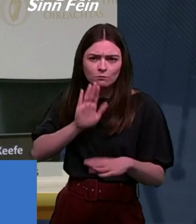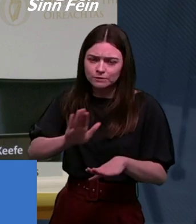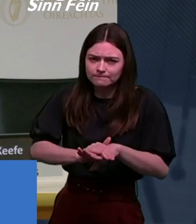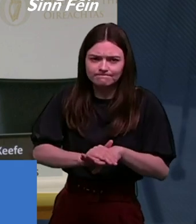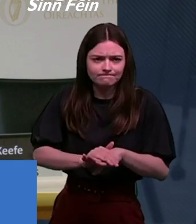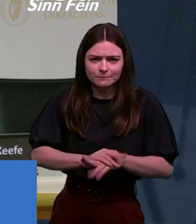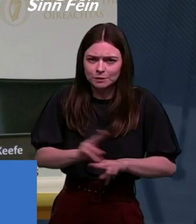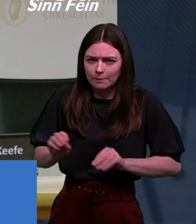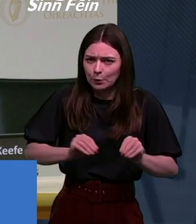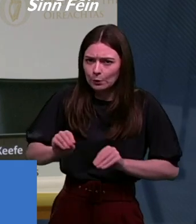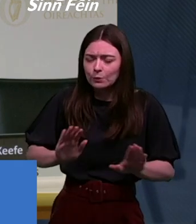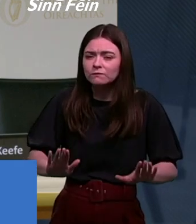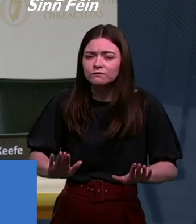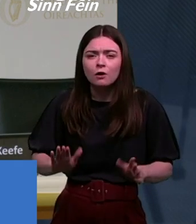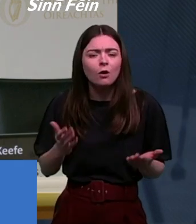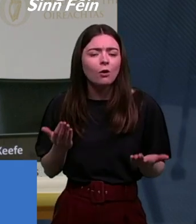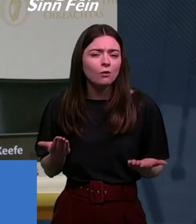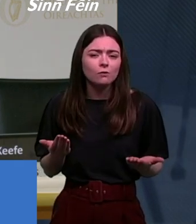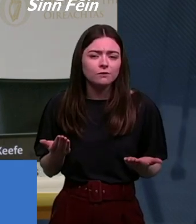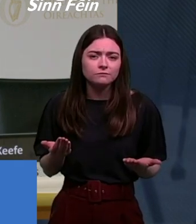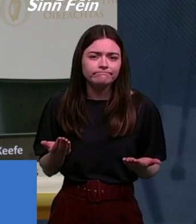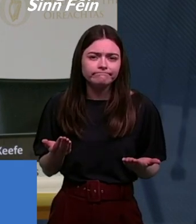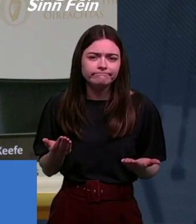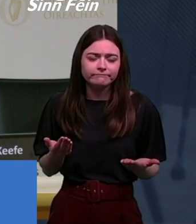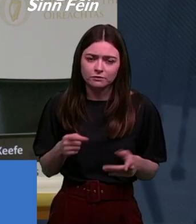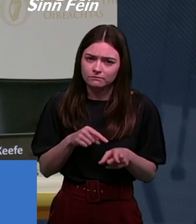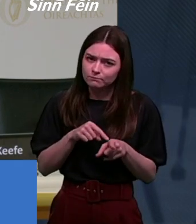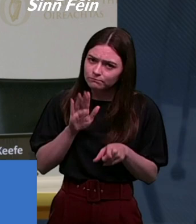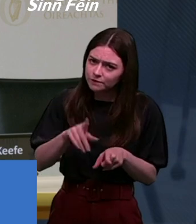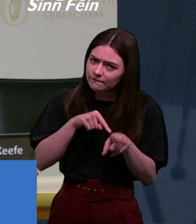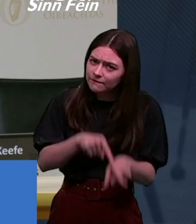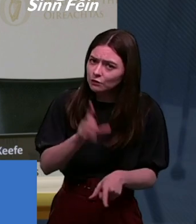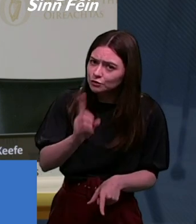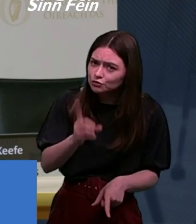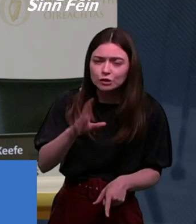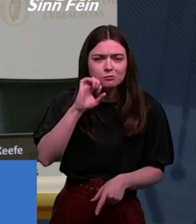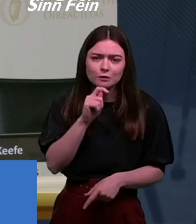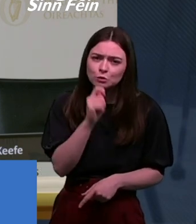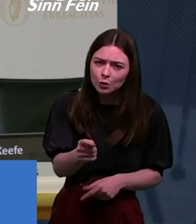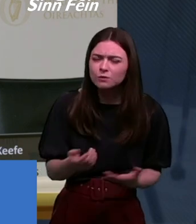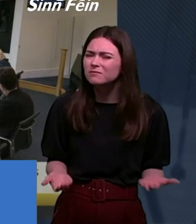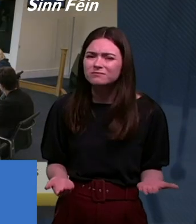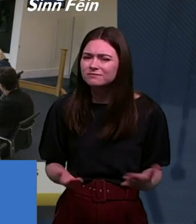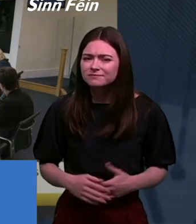thing, or like complying with an instruction simply because you gave the instruction.